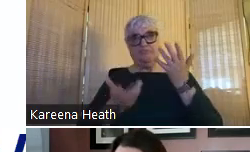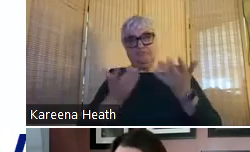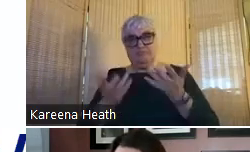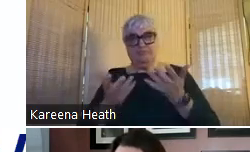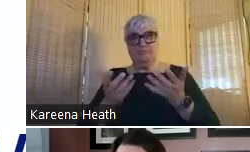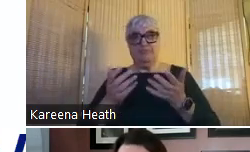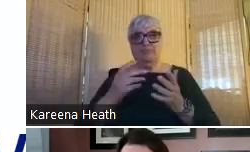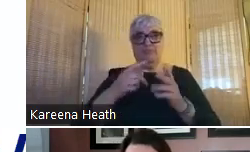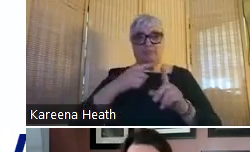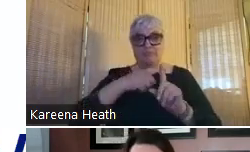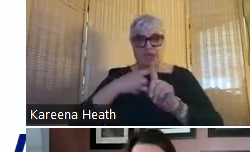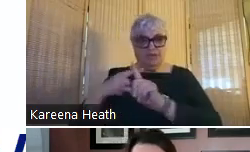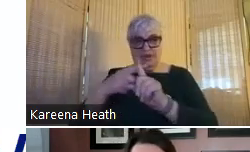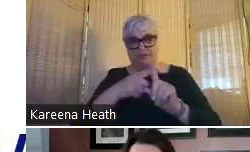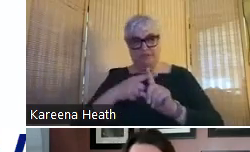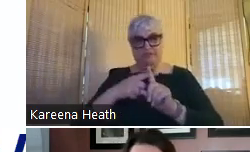feedback